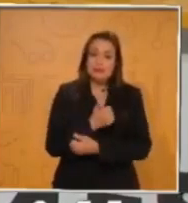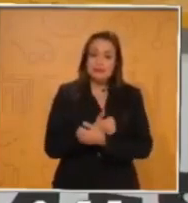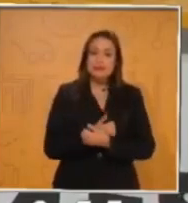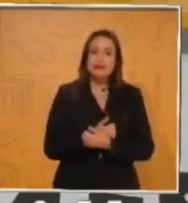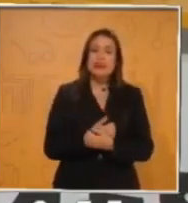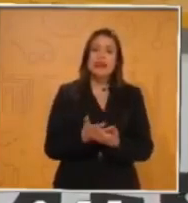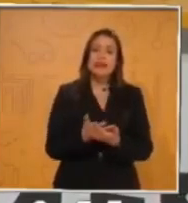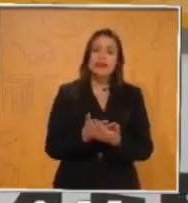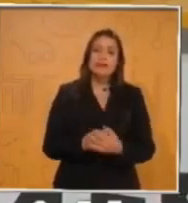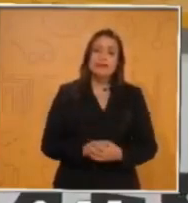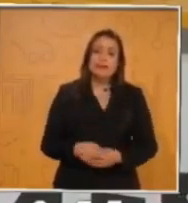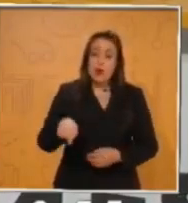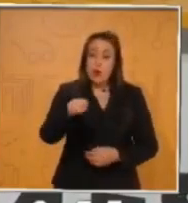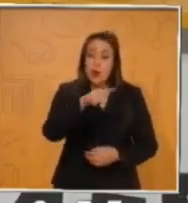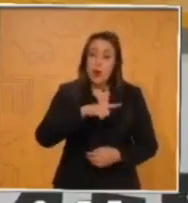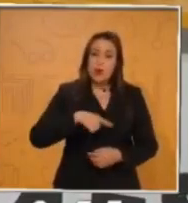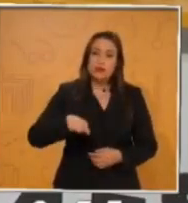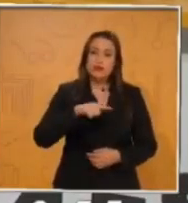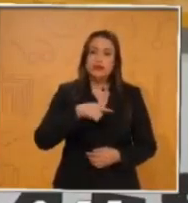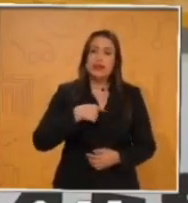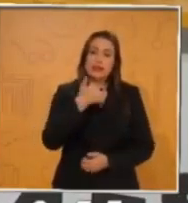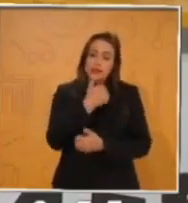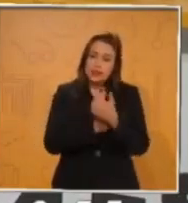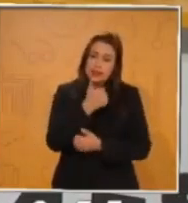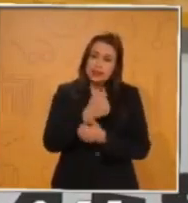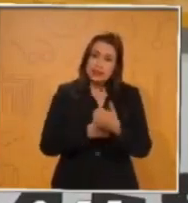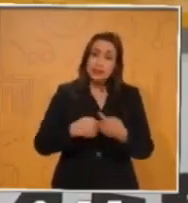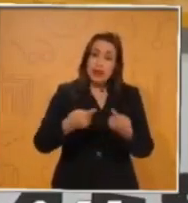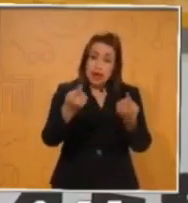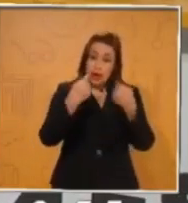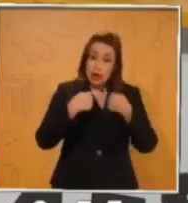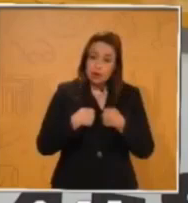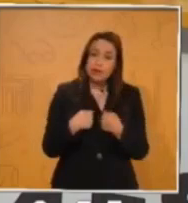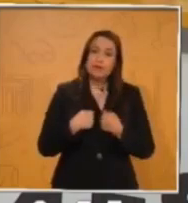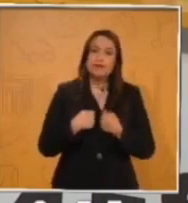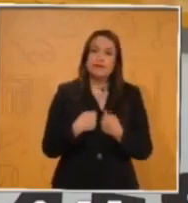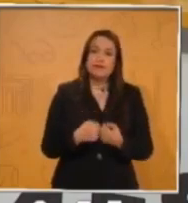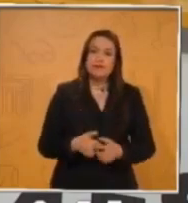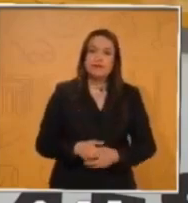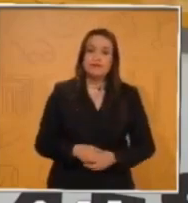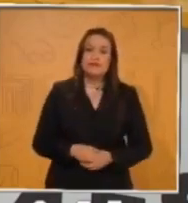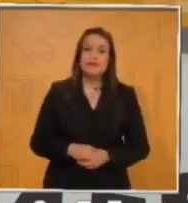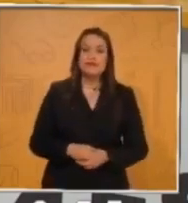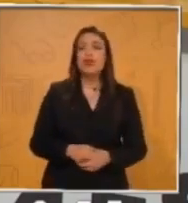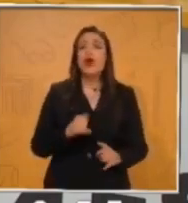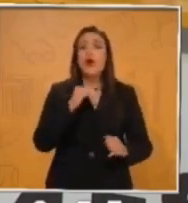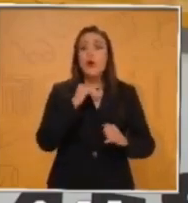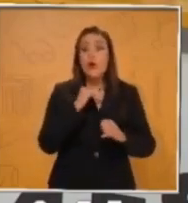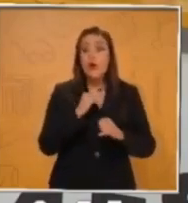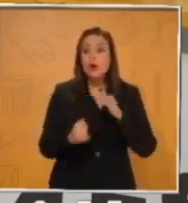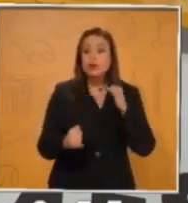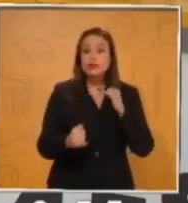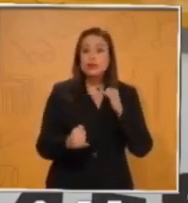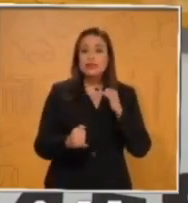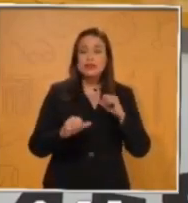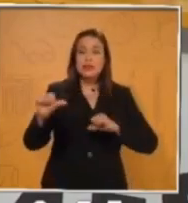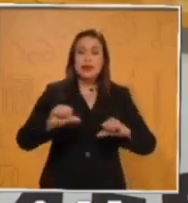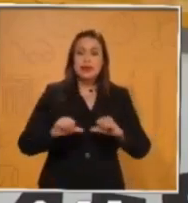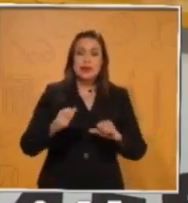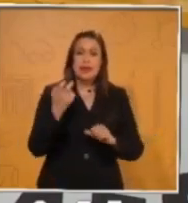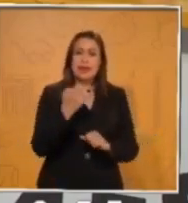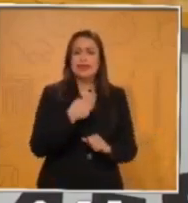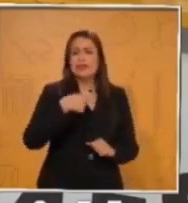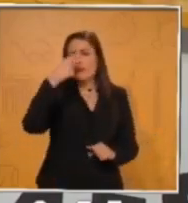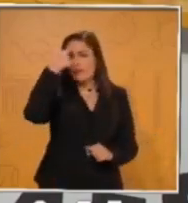students participate with me and they are ready. Last exercise. It's going to be very fast.